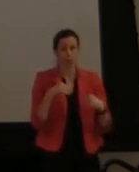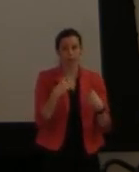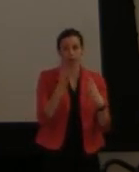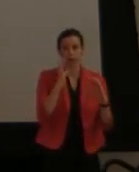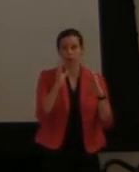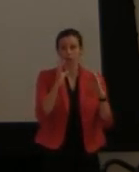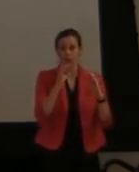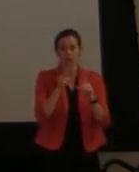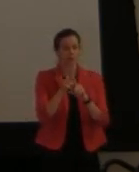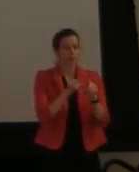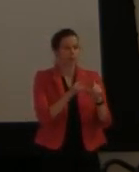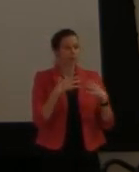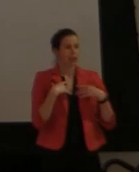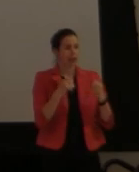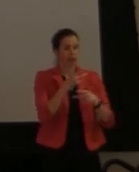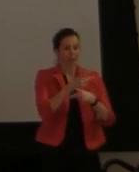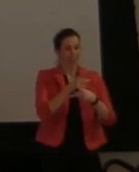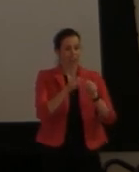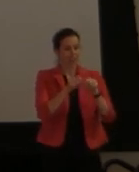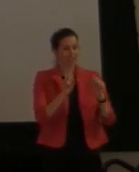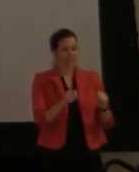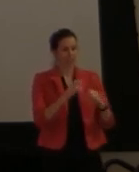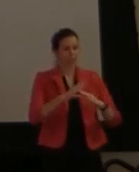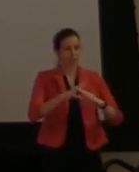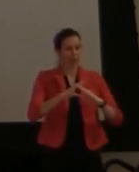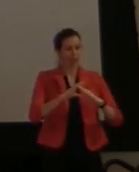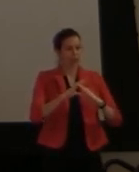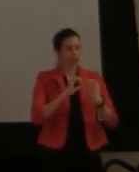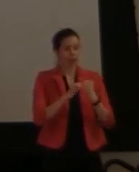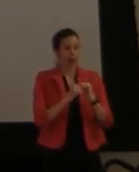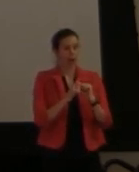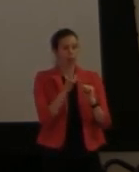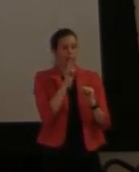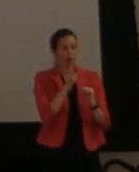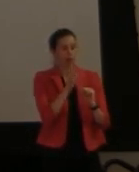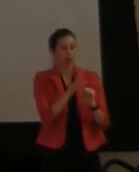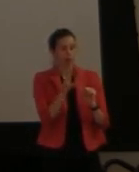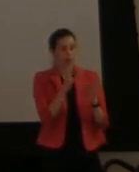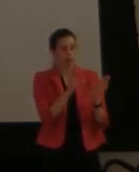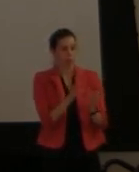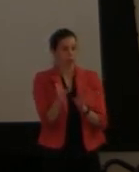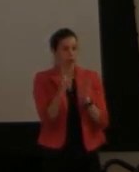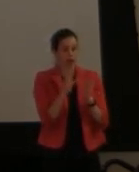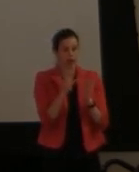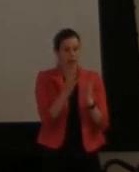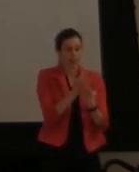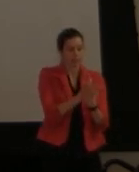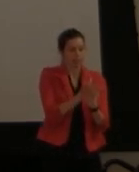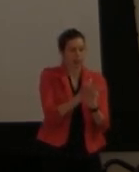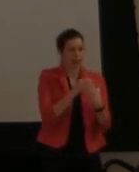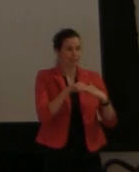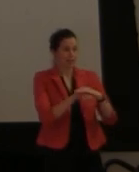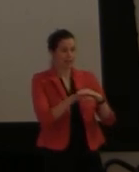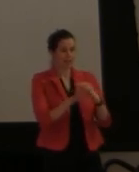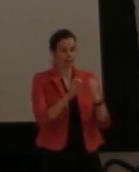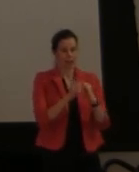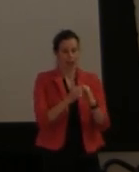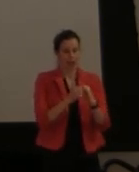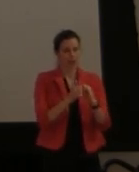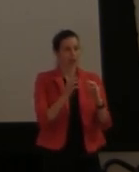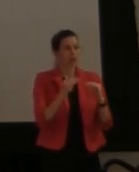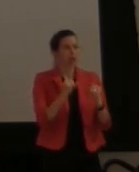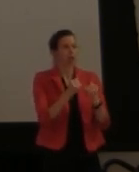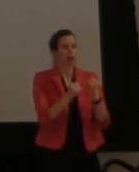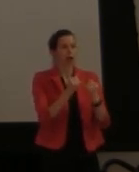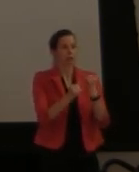We also have healthcare system barriers, such as how they are organized, financed, and accessed. And lastly,